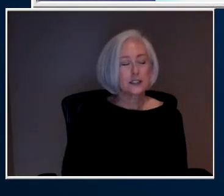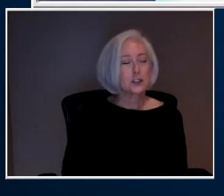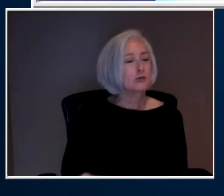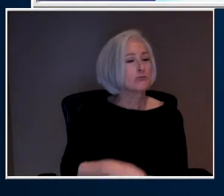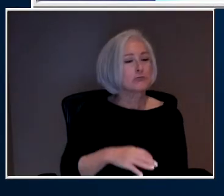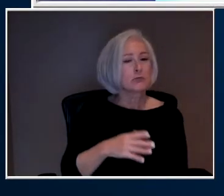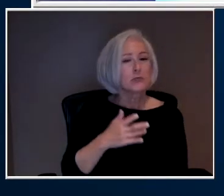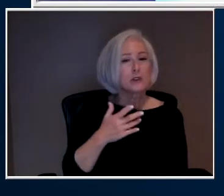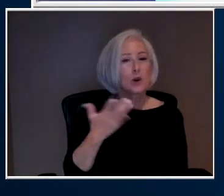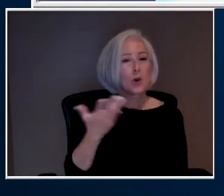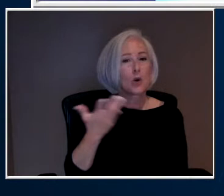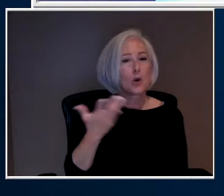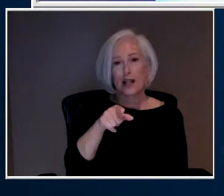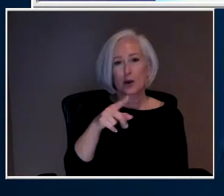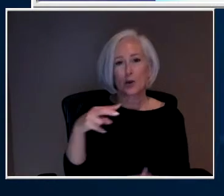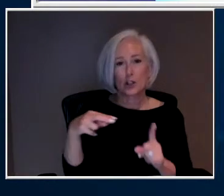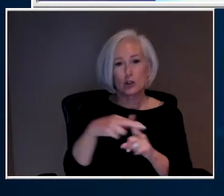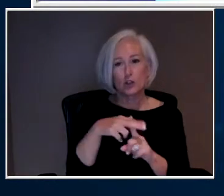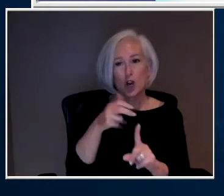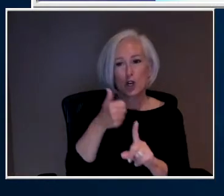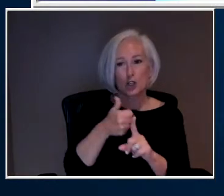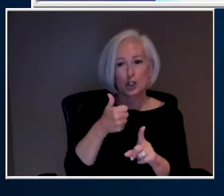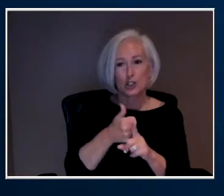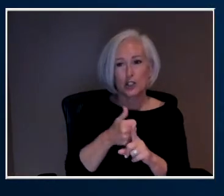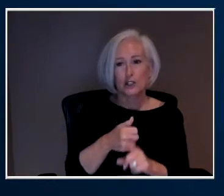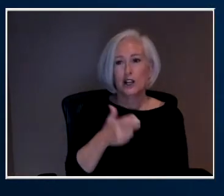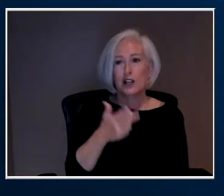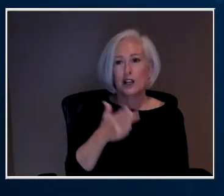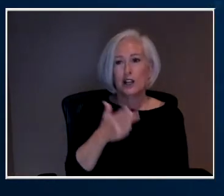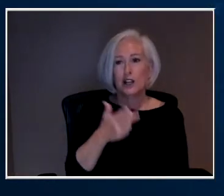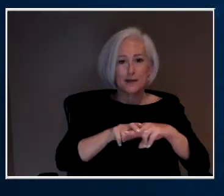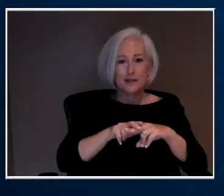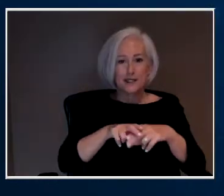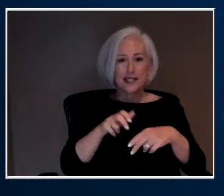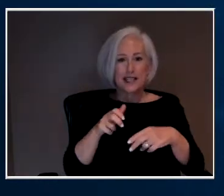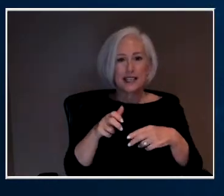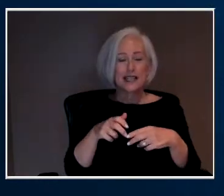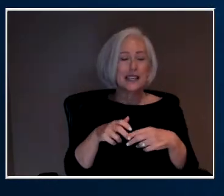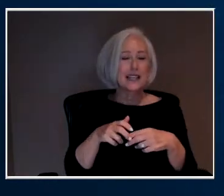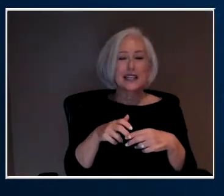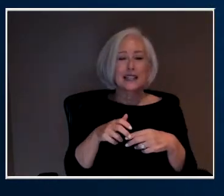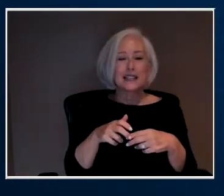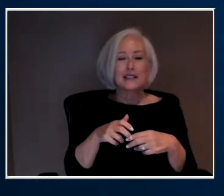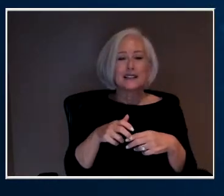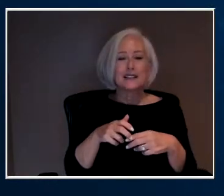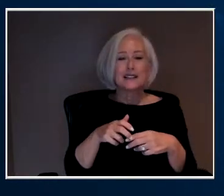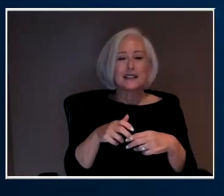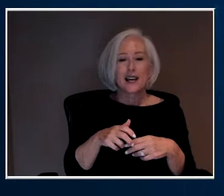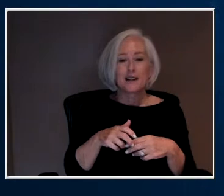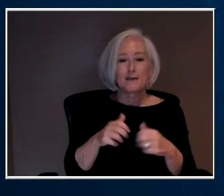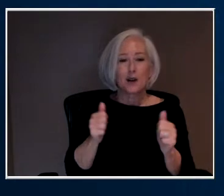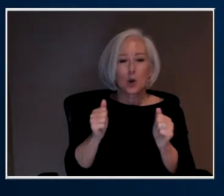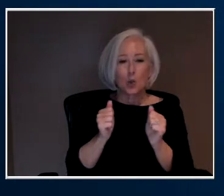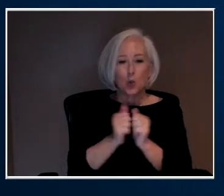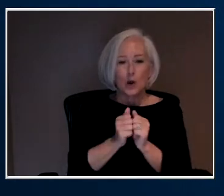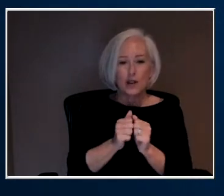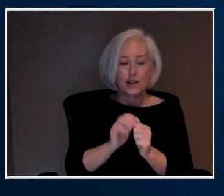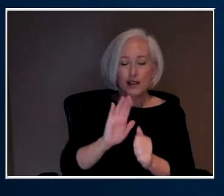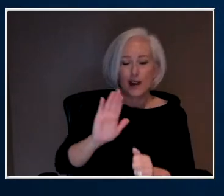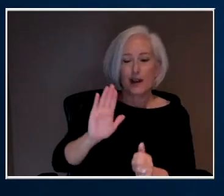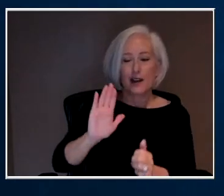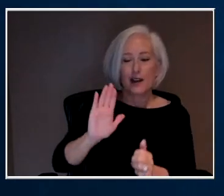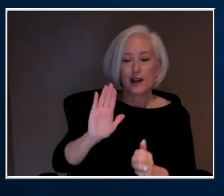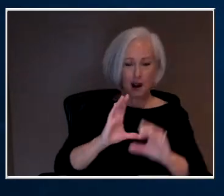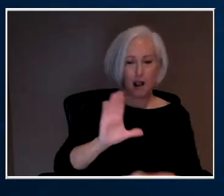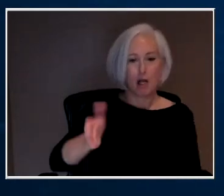charging yourself? It looks like I'm sitting in a chair watching television with a paddle on my back. That's what it